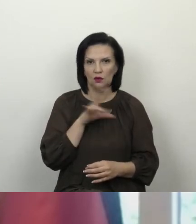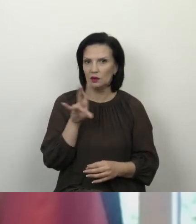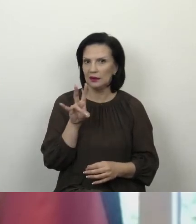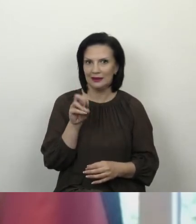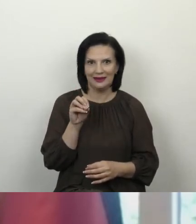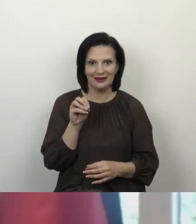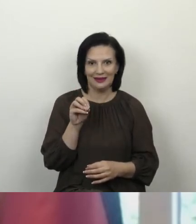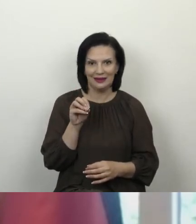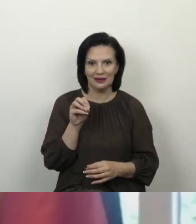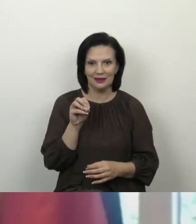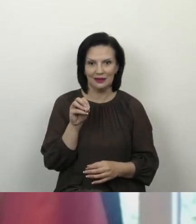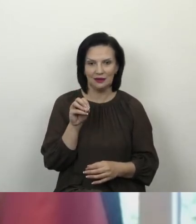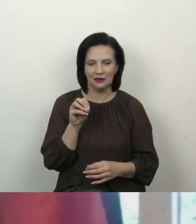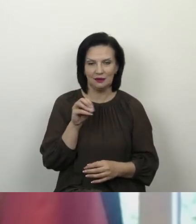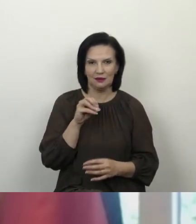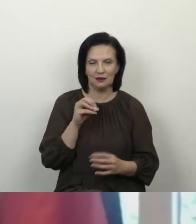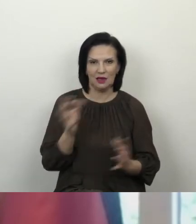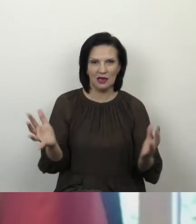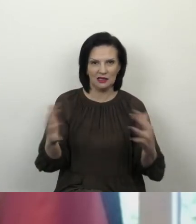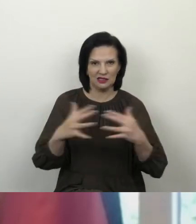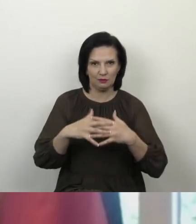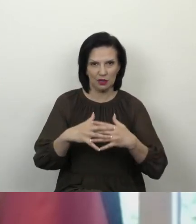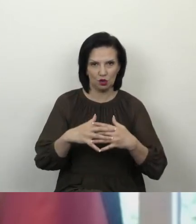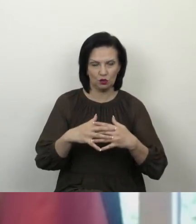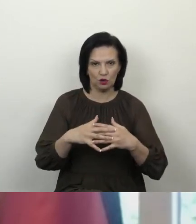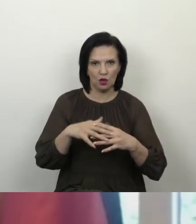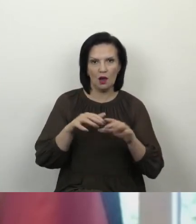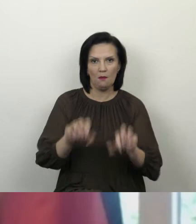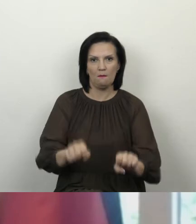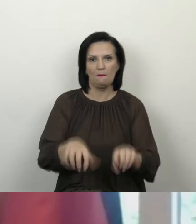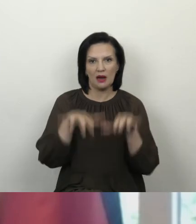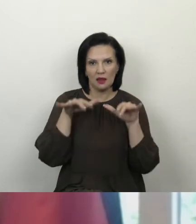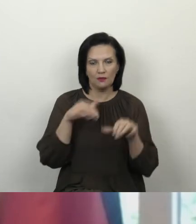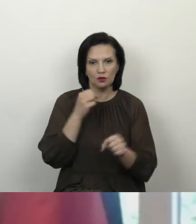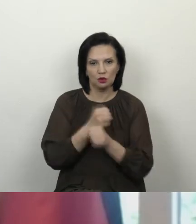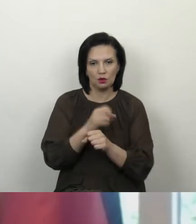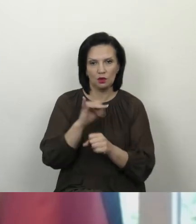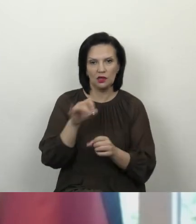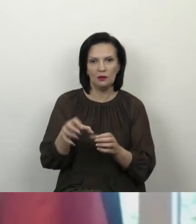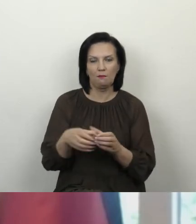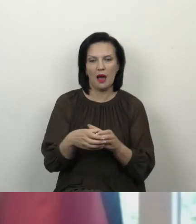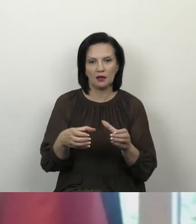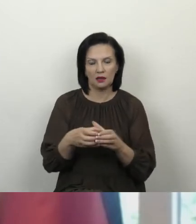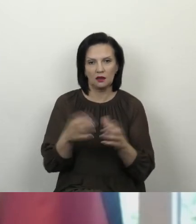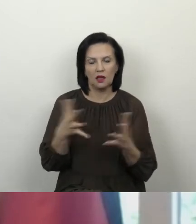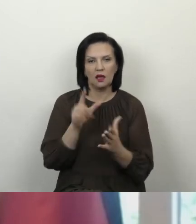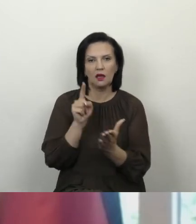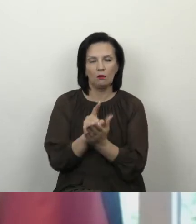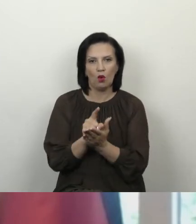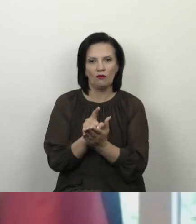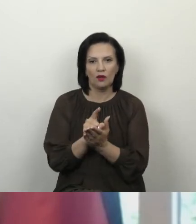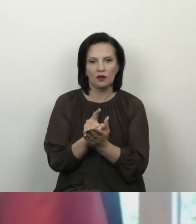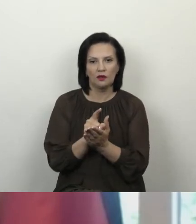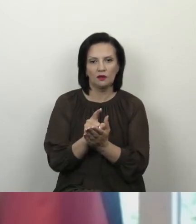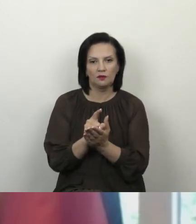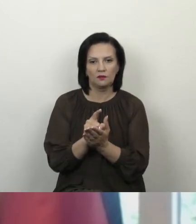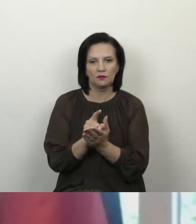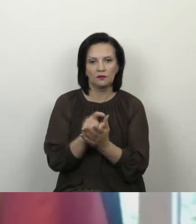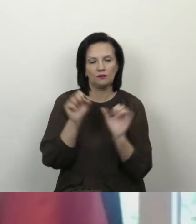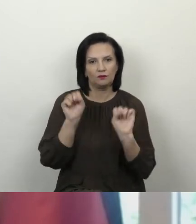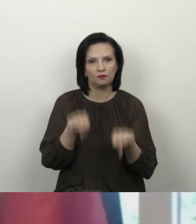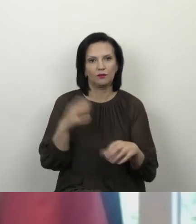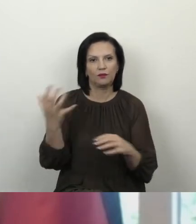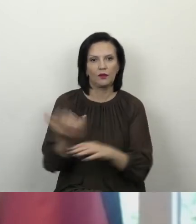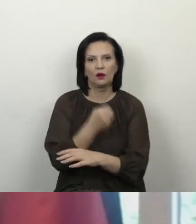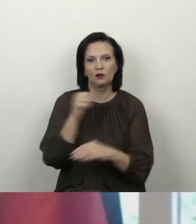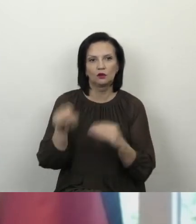party work, and established an inadmissible political competitive advantage over such parties